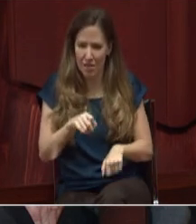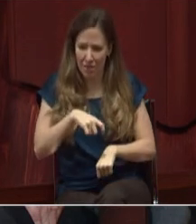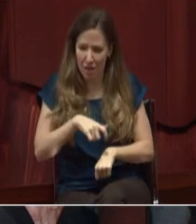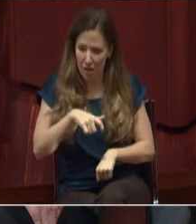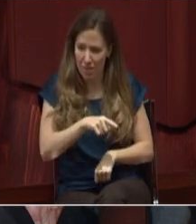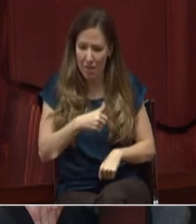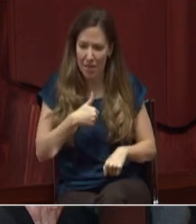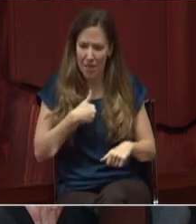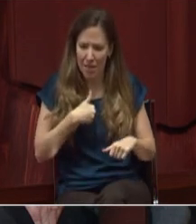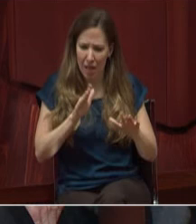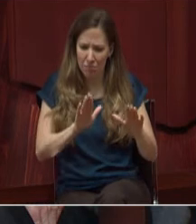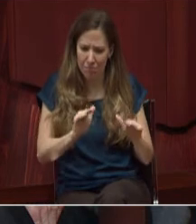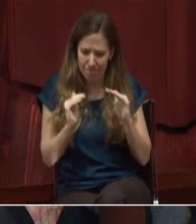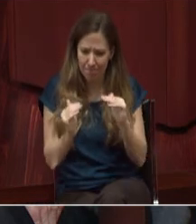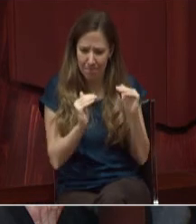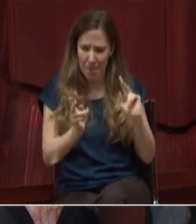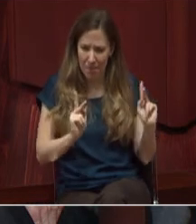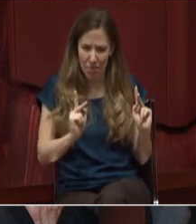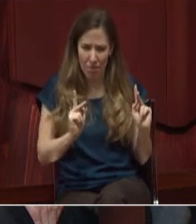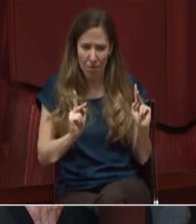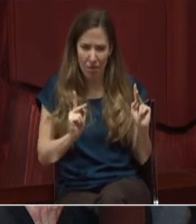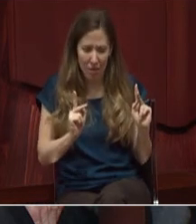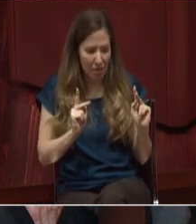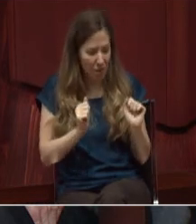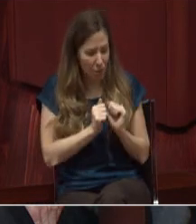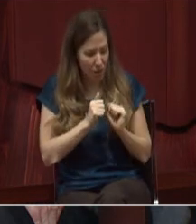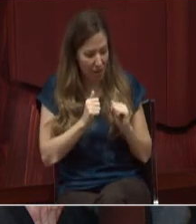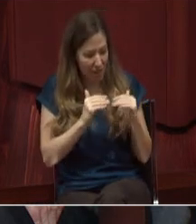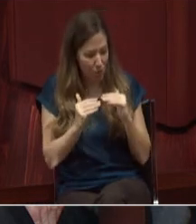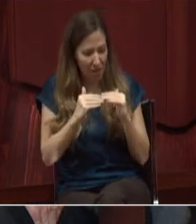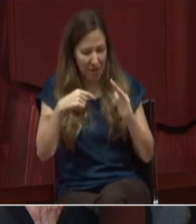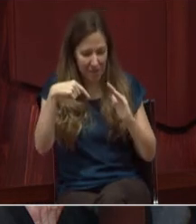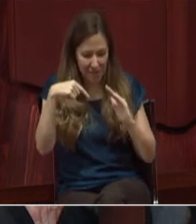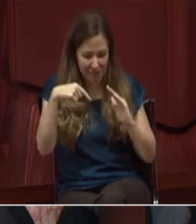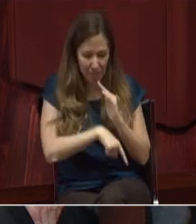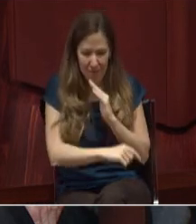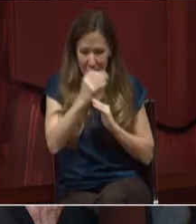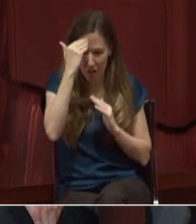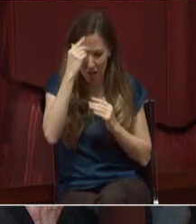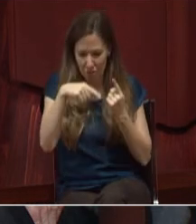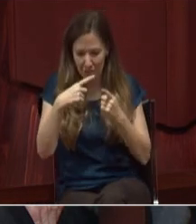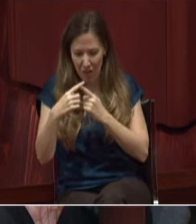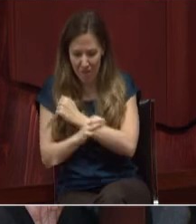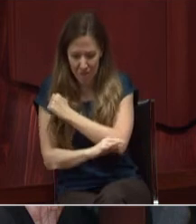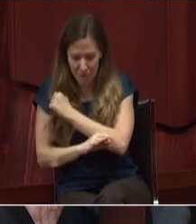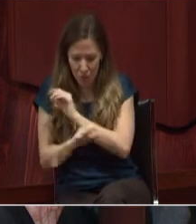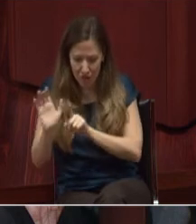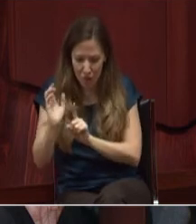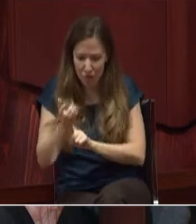depth of knowledge and understanding of foreign cultures from the Middle East to the Far East